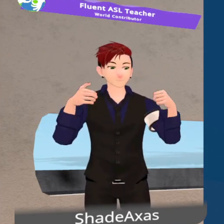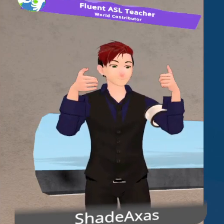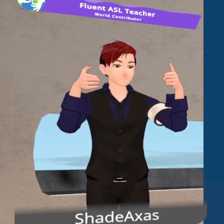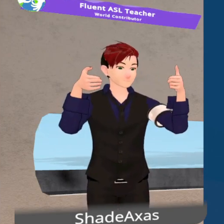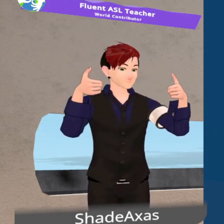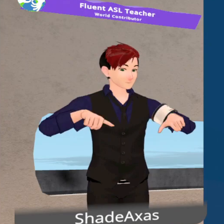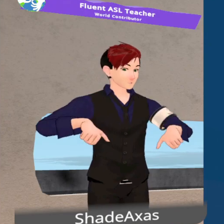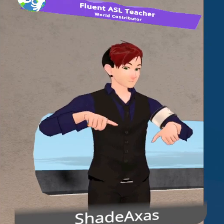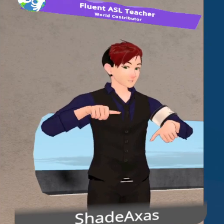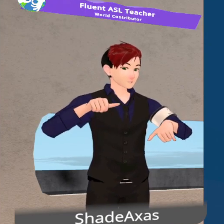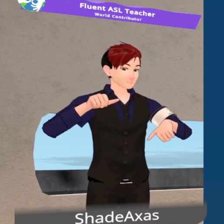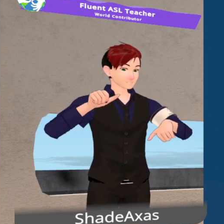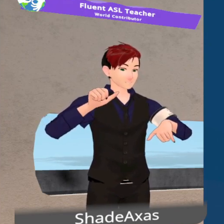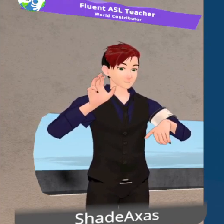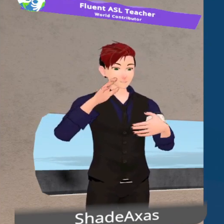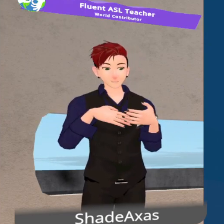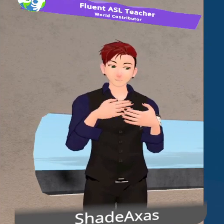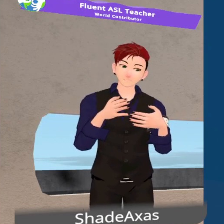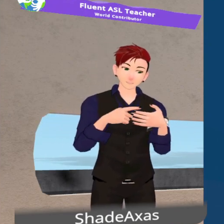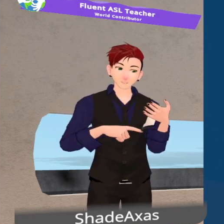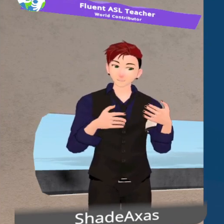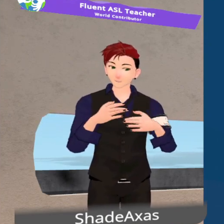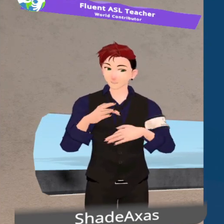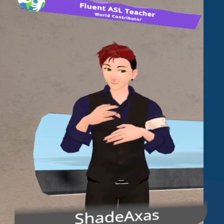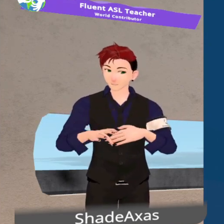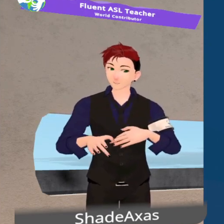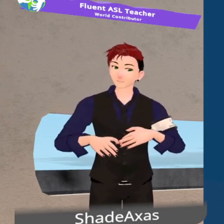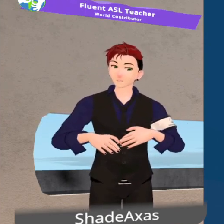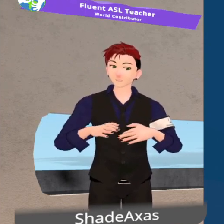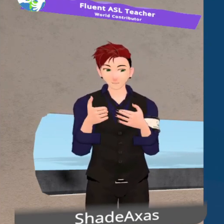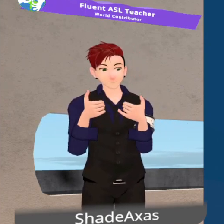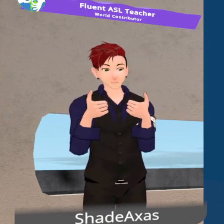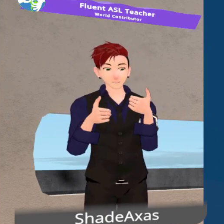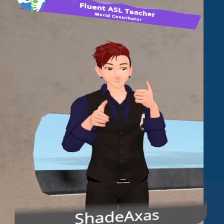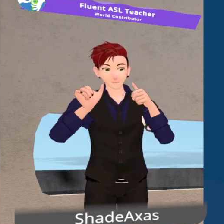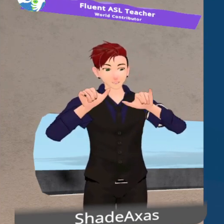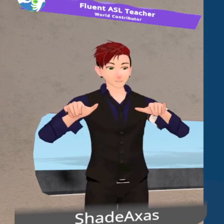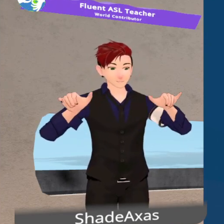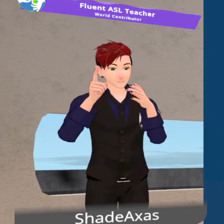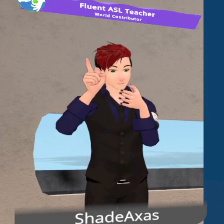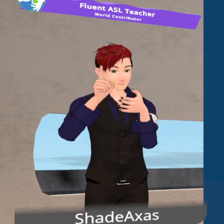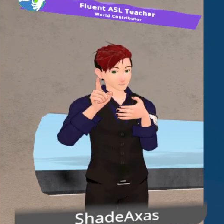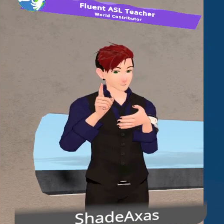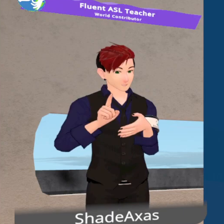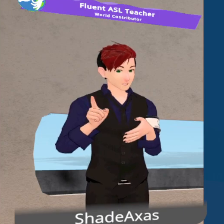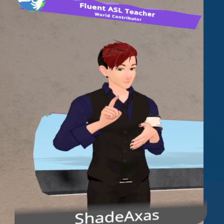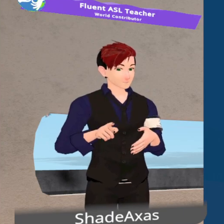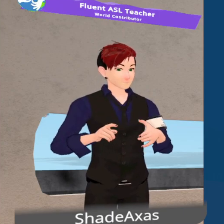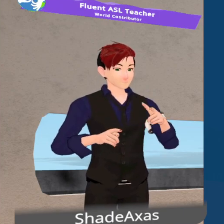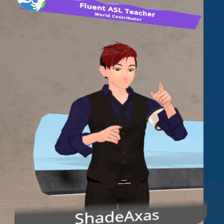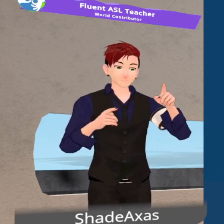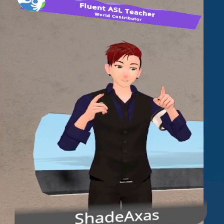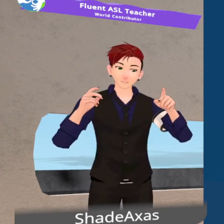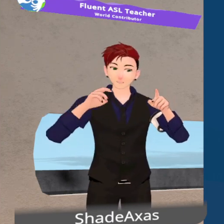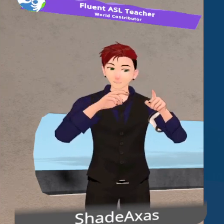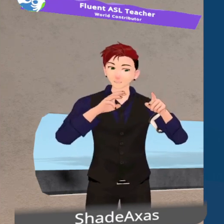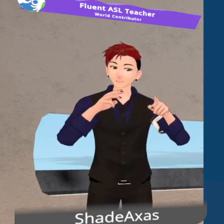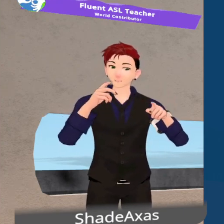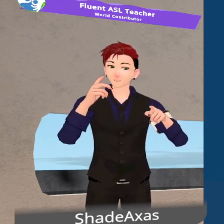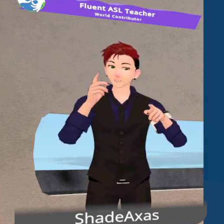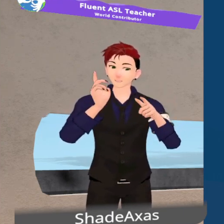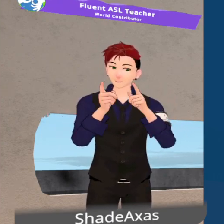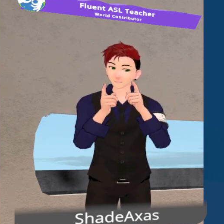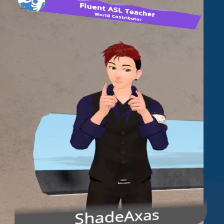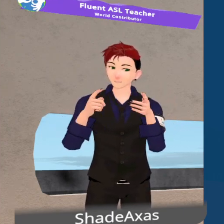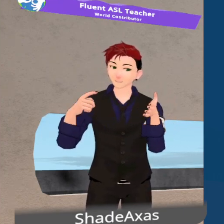volunteers who post their schedule, what they're available for, and it's pretty much the same every week. So even if